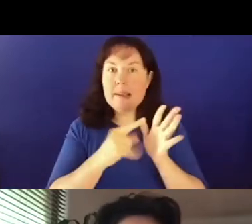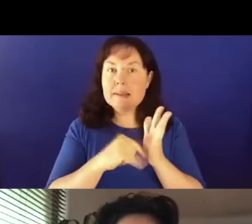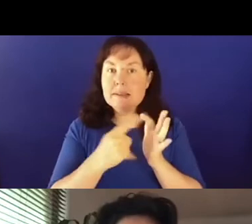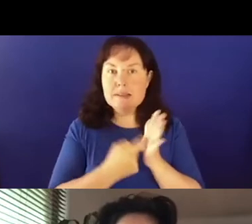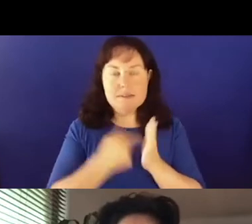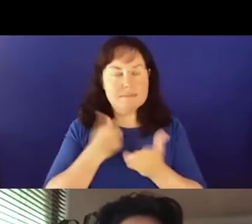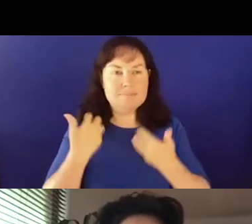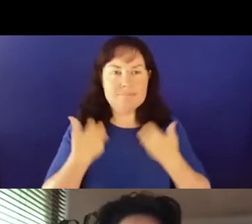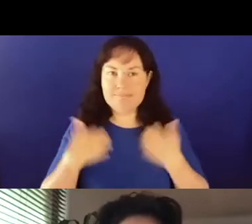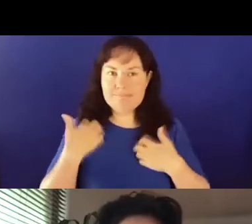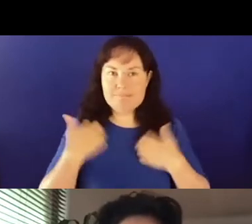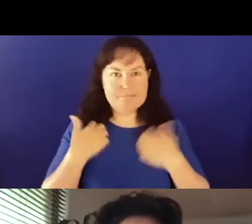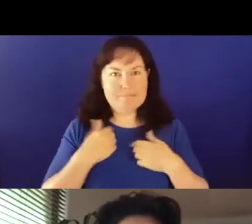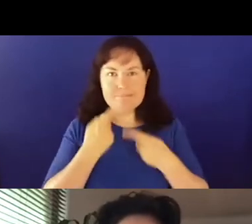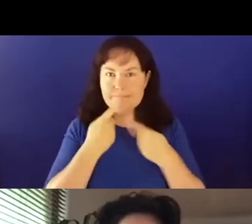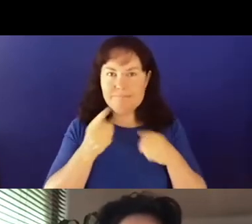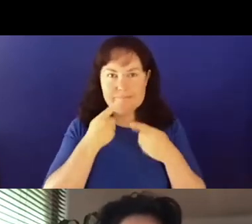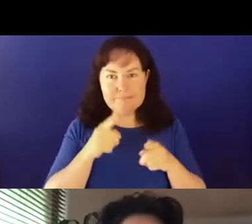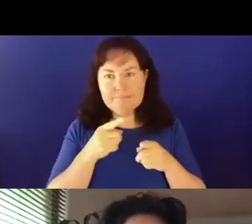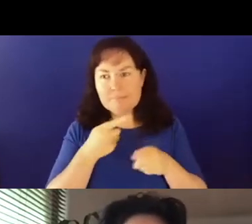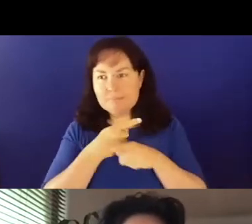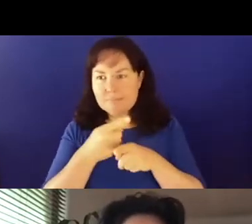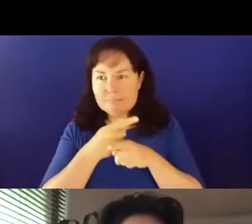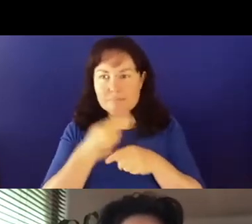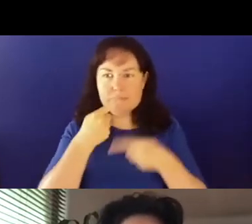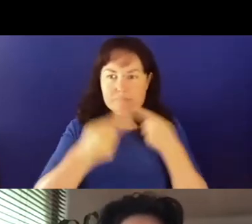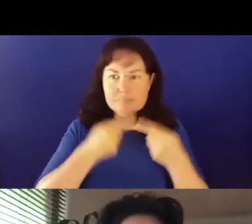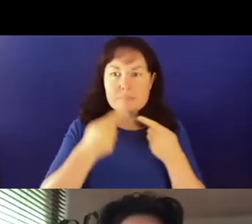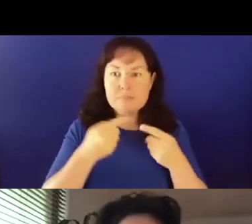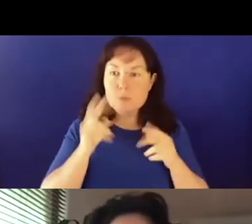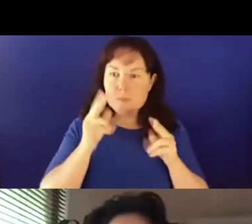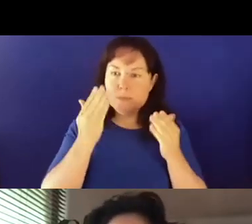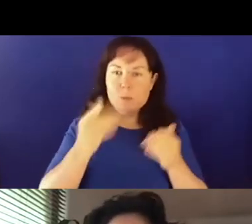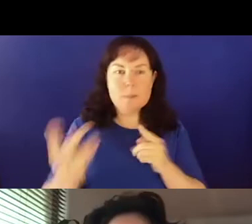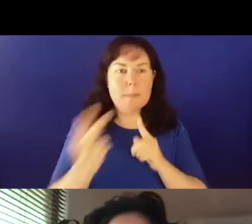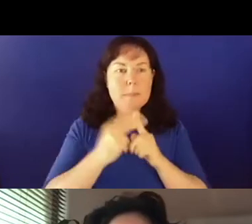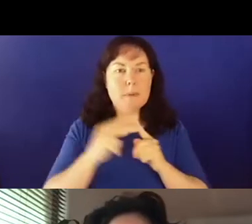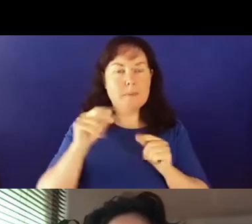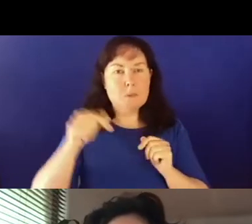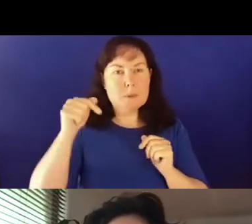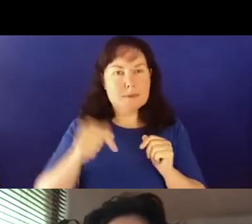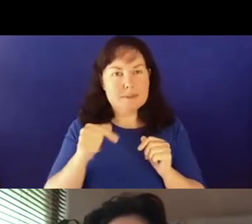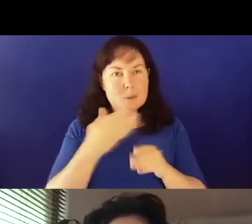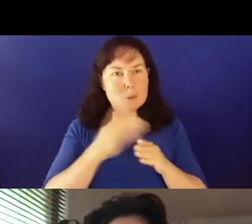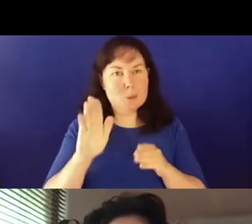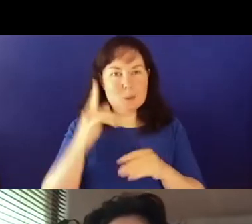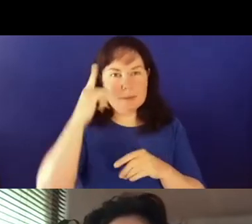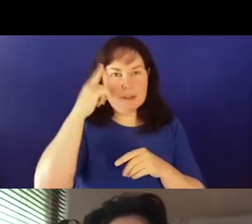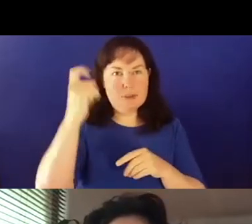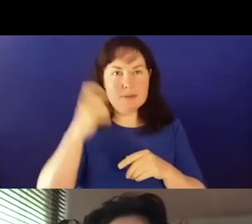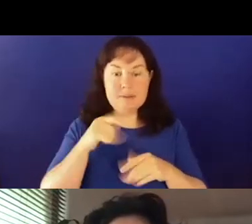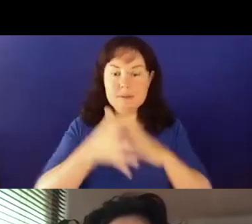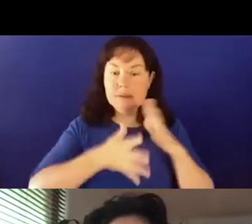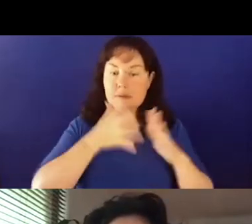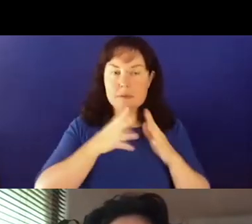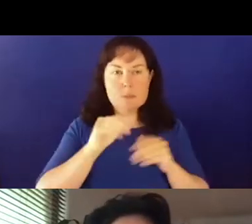this initiative. Fantastic, thank you both, and thank you so much for joining today. Also, this session is being signed by interpreters from Auslan Stage Left.